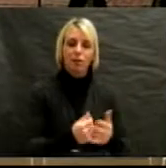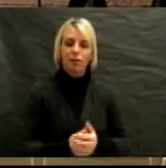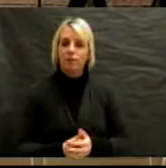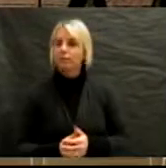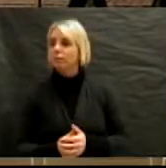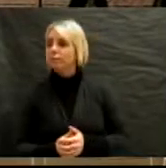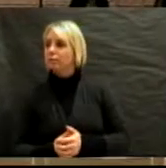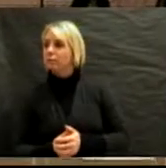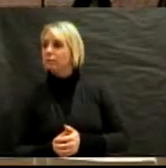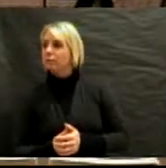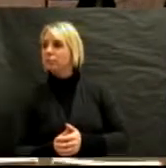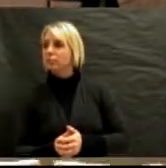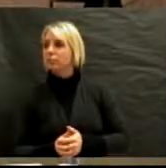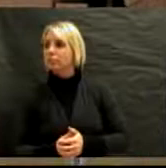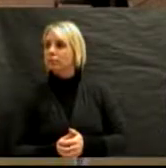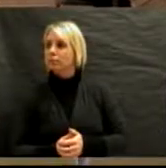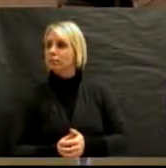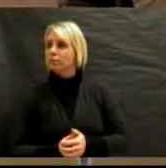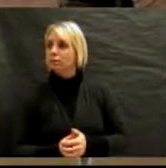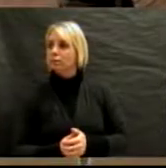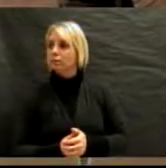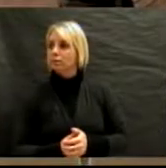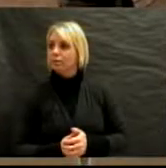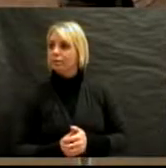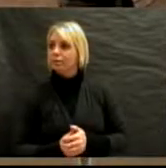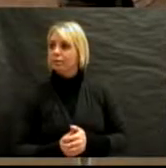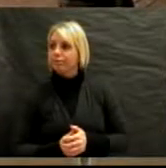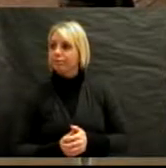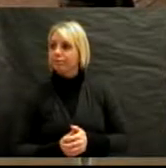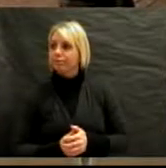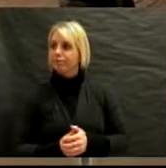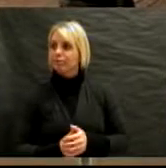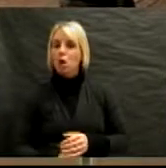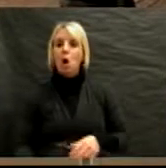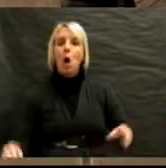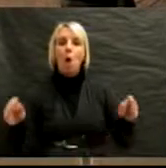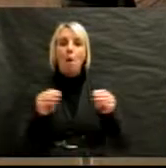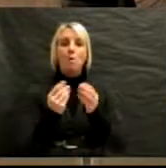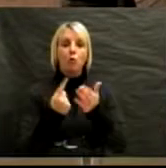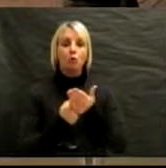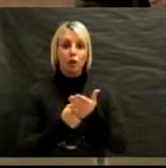Any more discussions on the amendment to the motion, which is for a smaller,